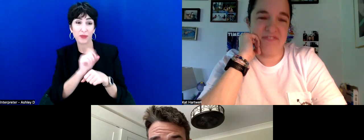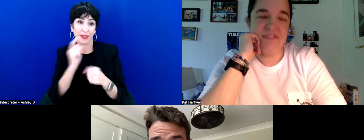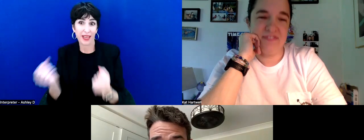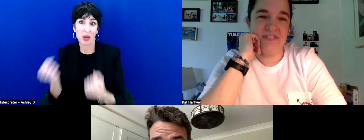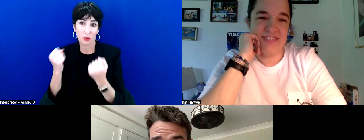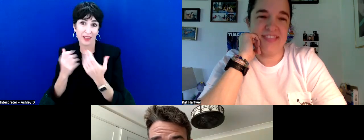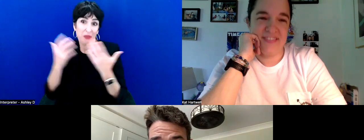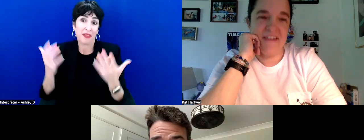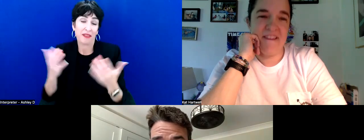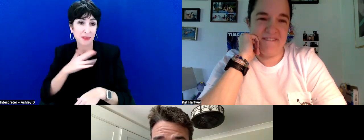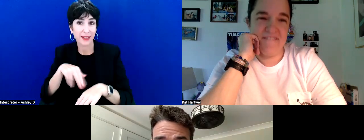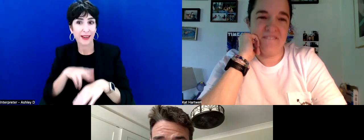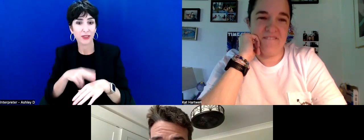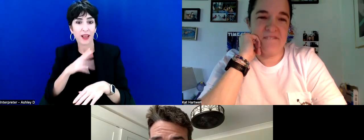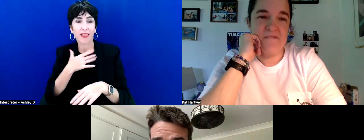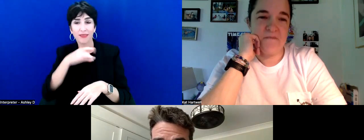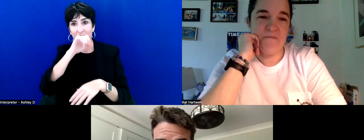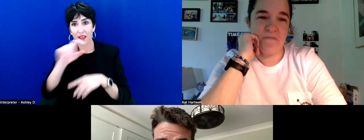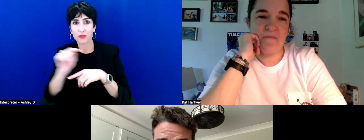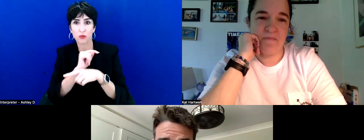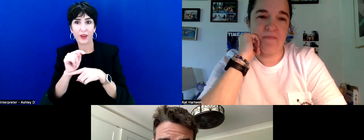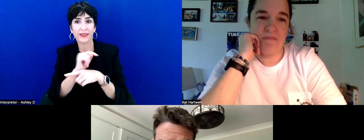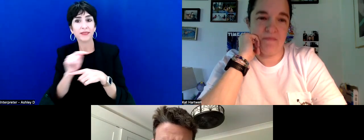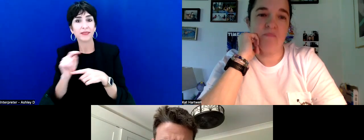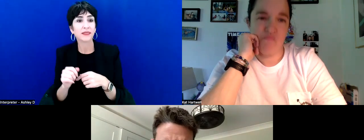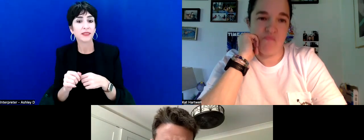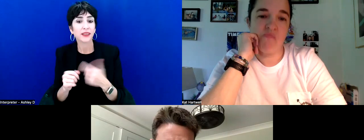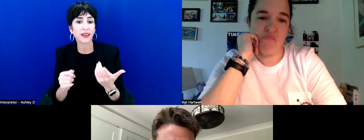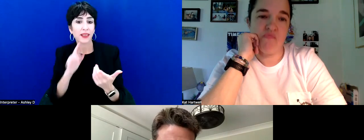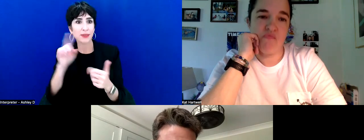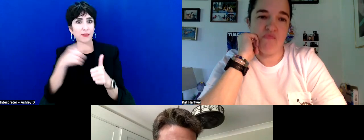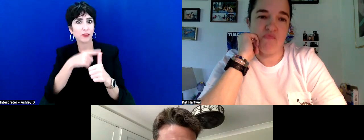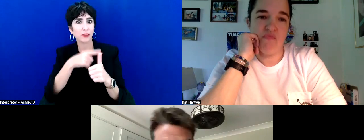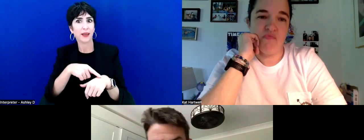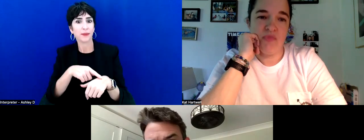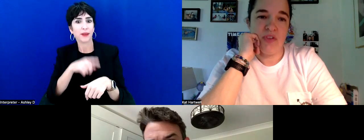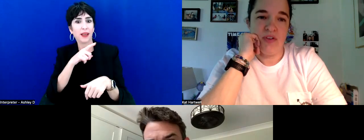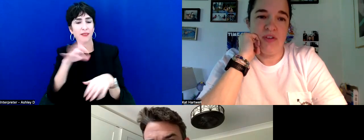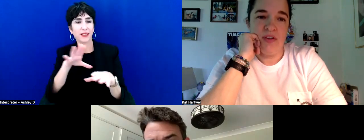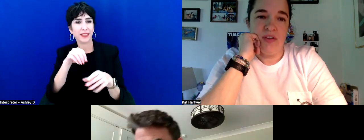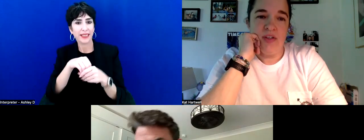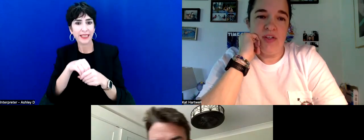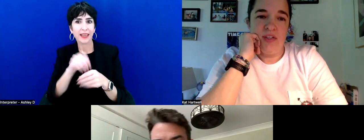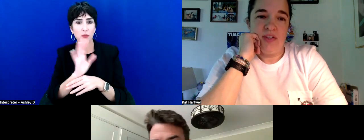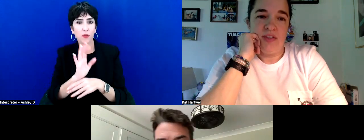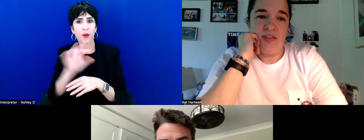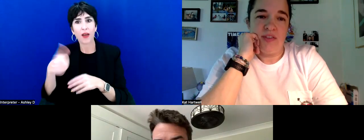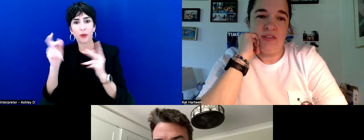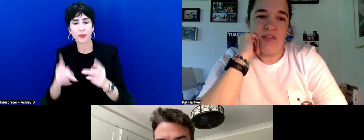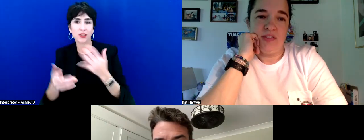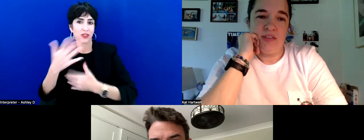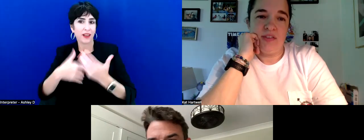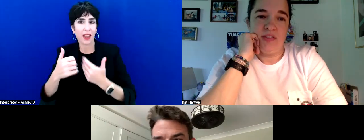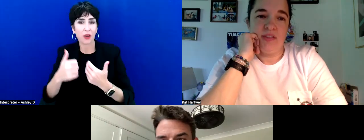working out a lot. So I love to train, and that was the first time I've ever really done an interview where someone just kind of hung out